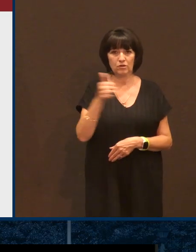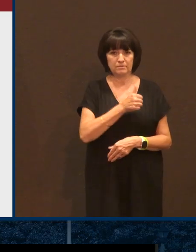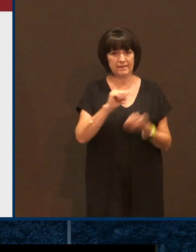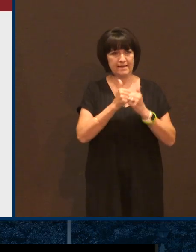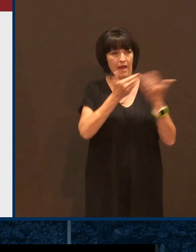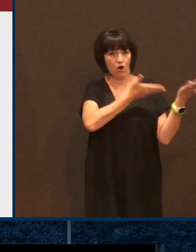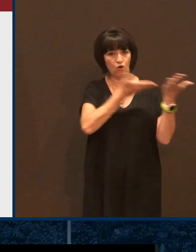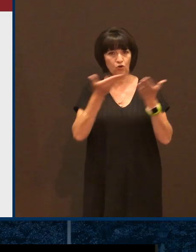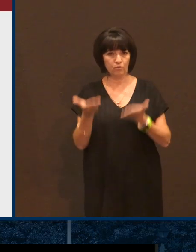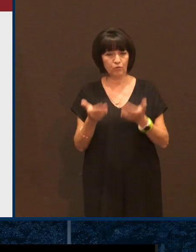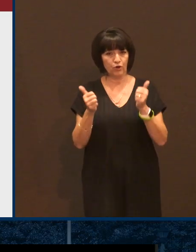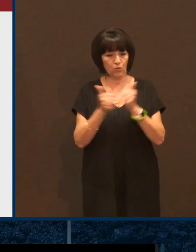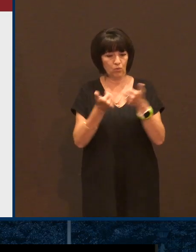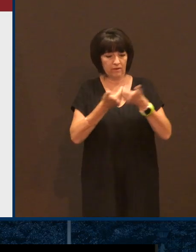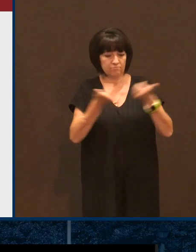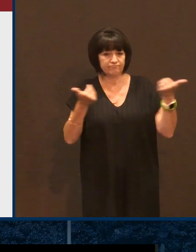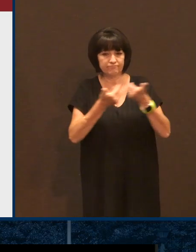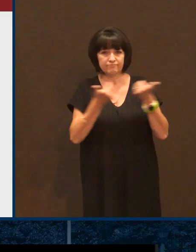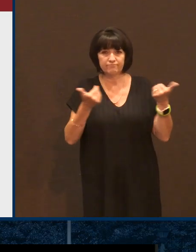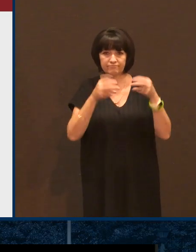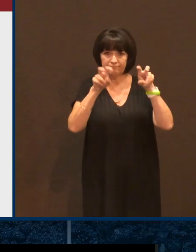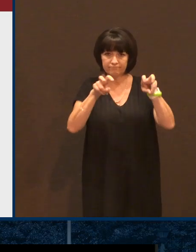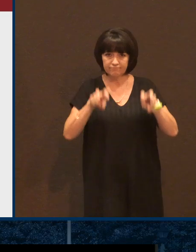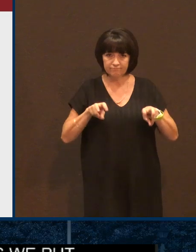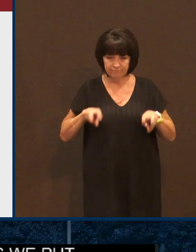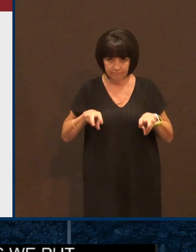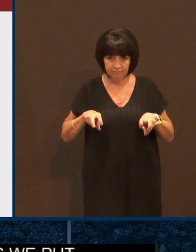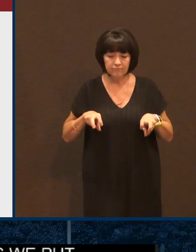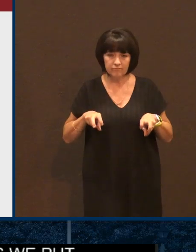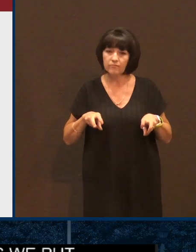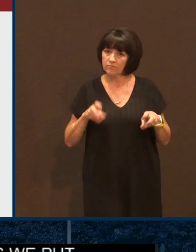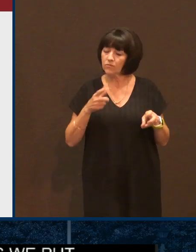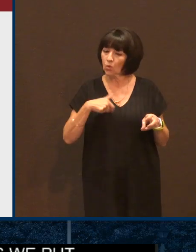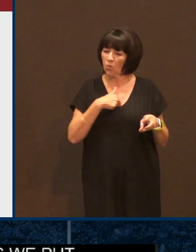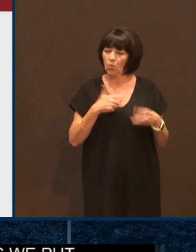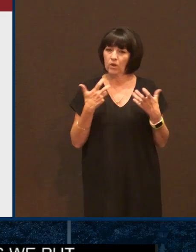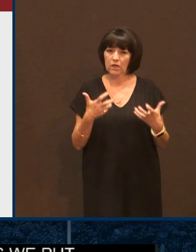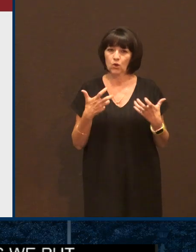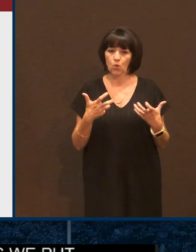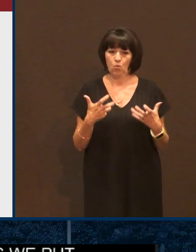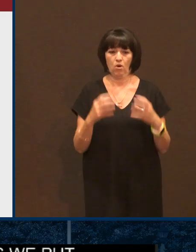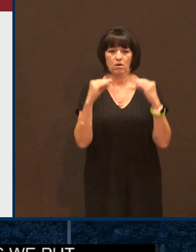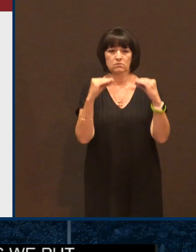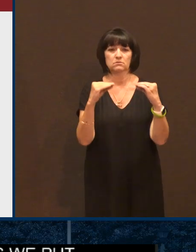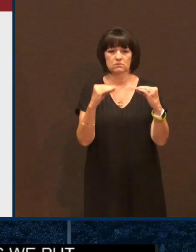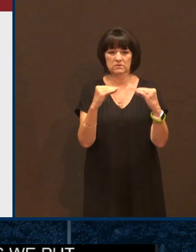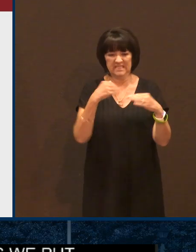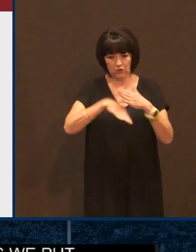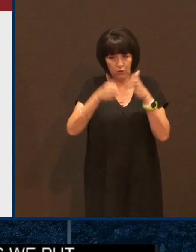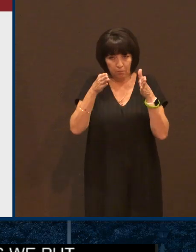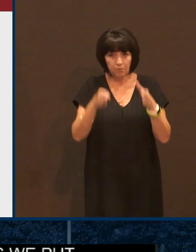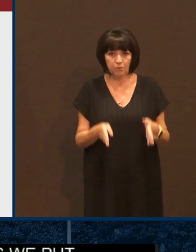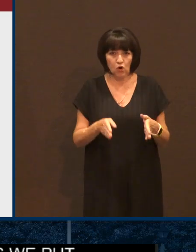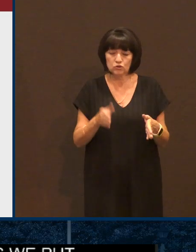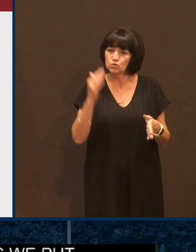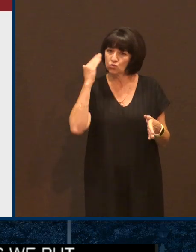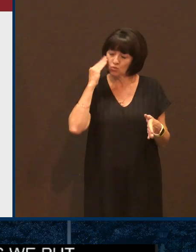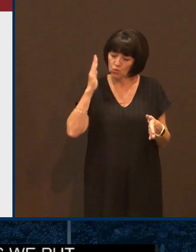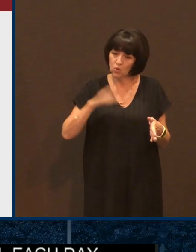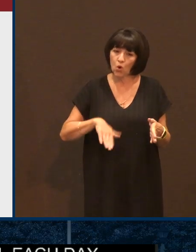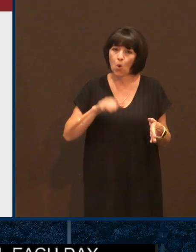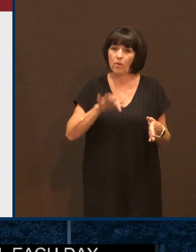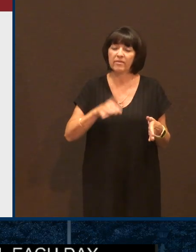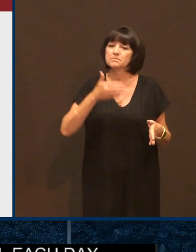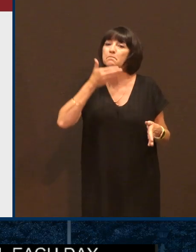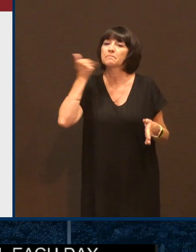as much in-person instruction as we can possibly provide because we know that's the richest way to go. But we also know that whether it's in-person